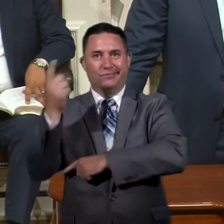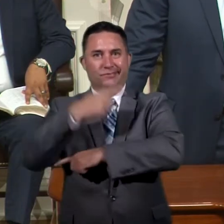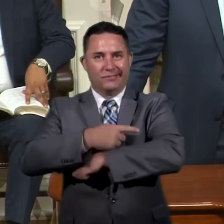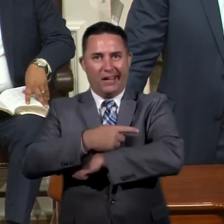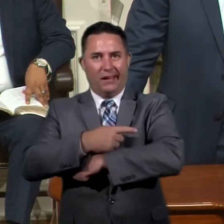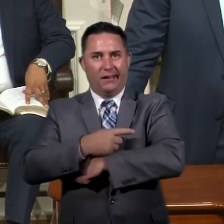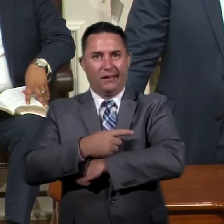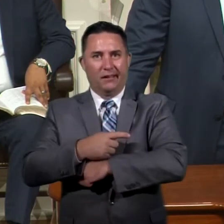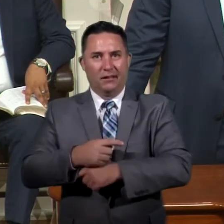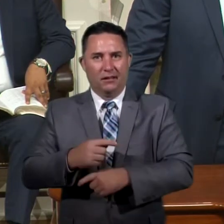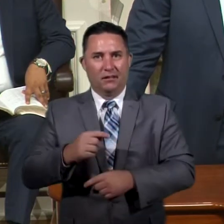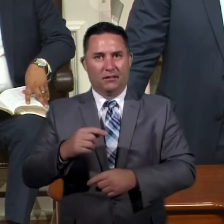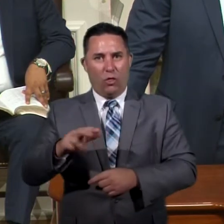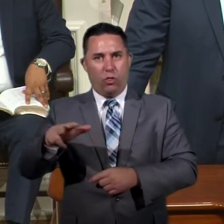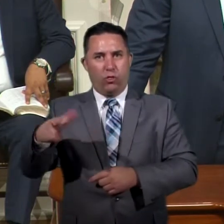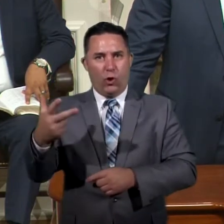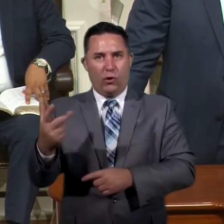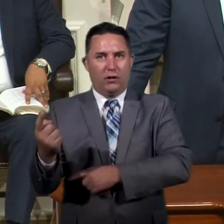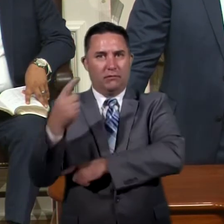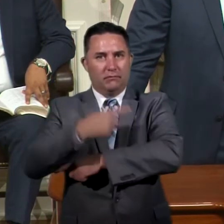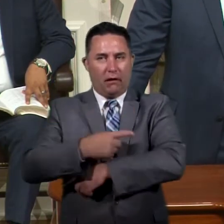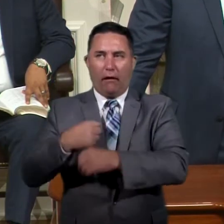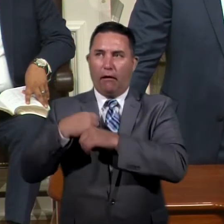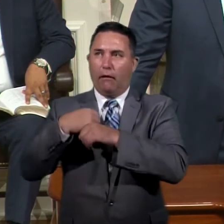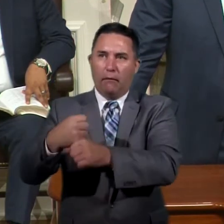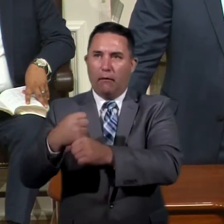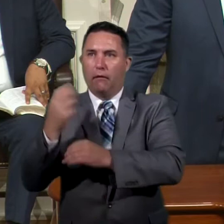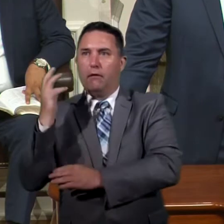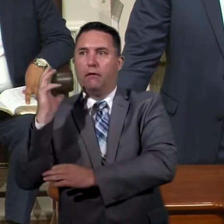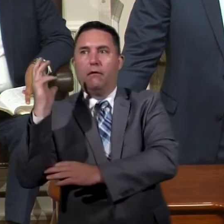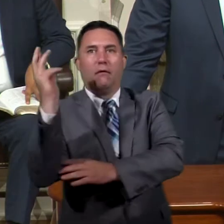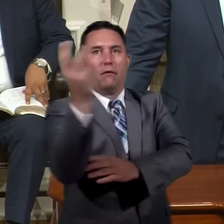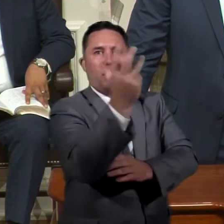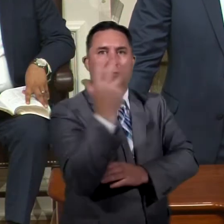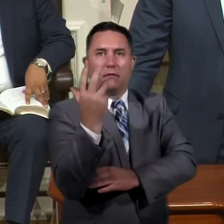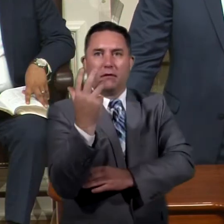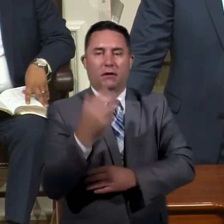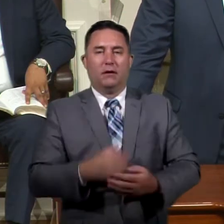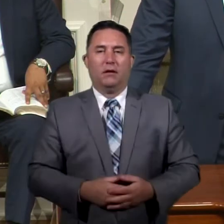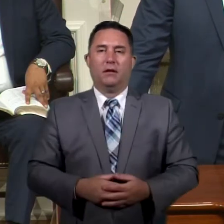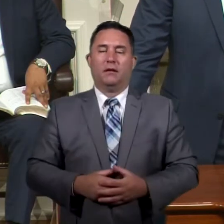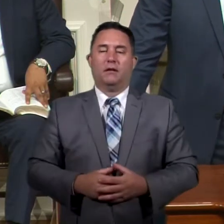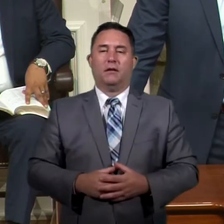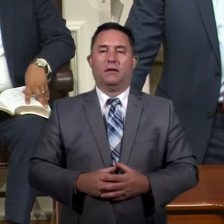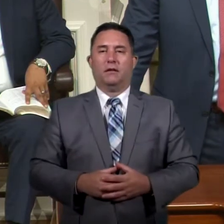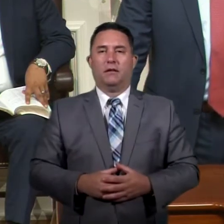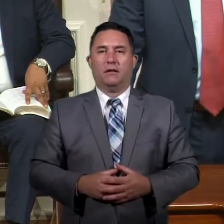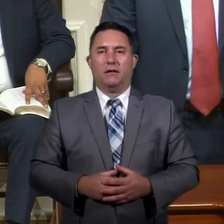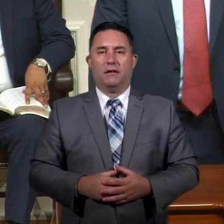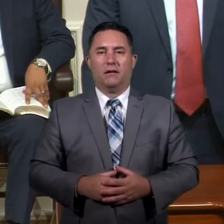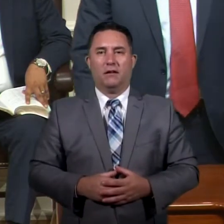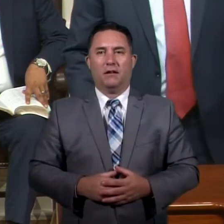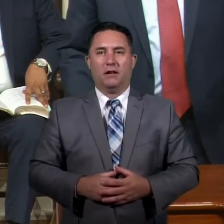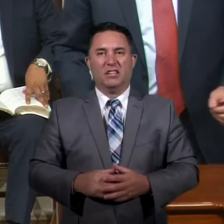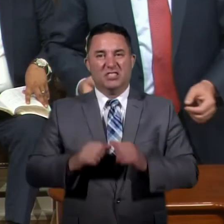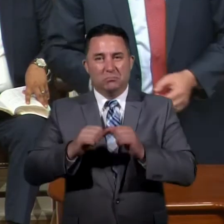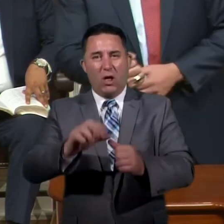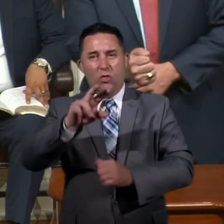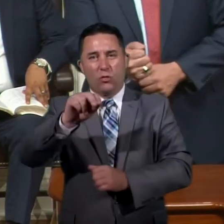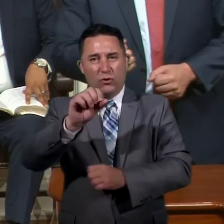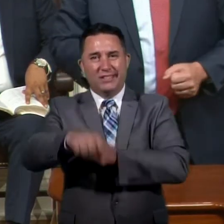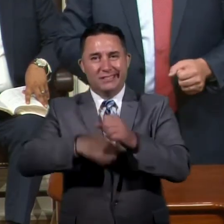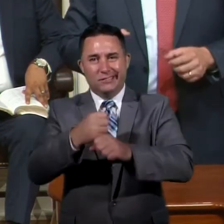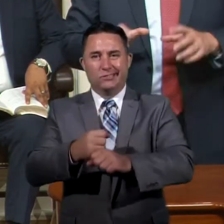on day number three. Él creó los árboles en el tercer día de creación. And he spent 30